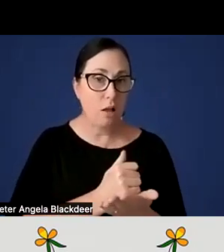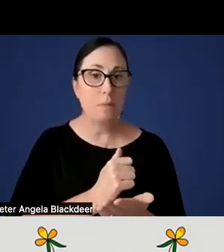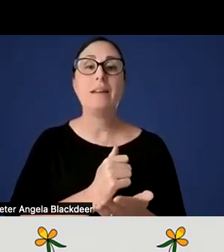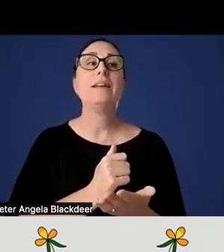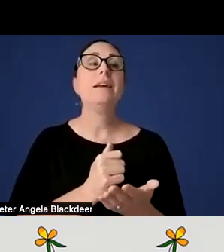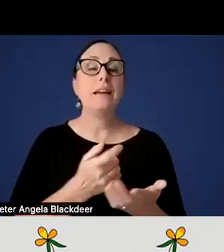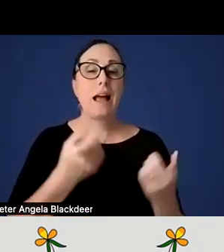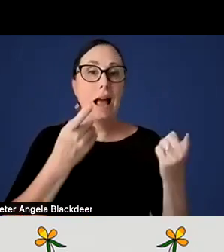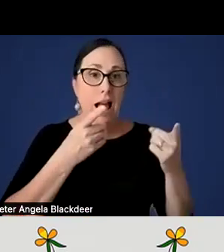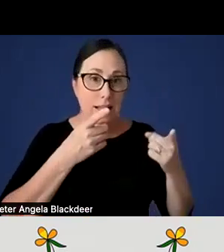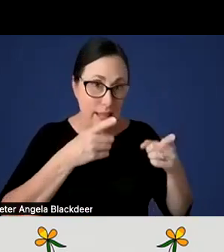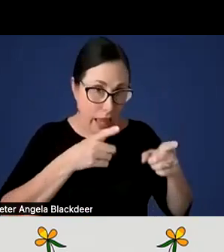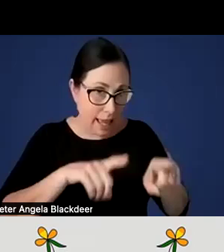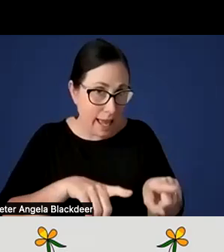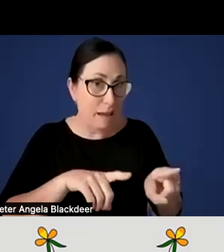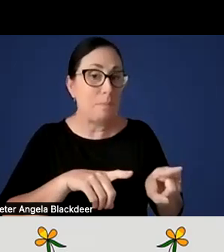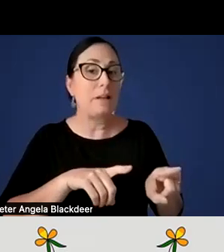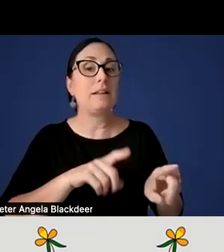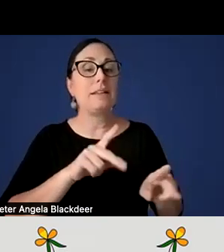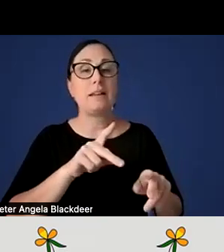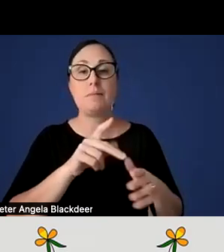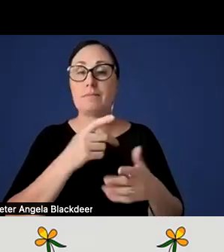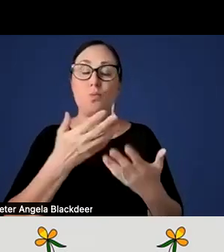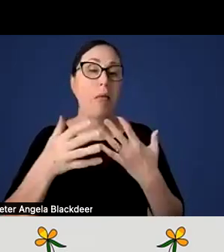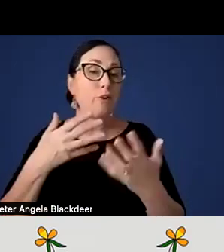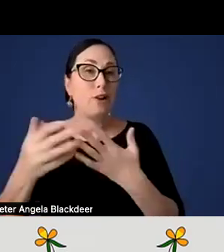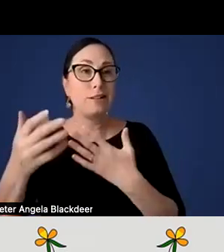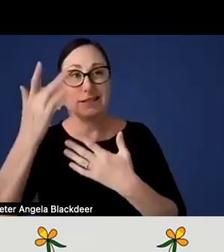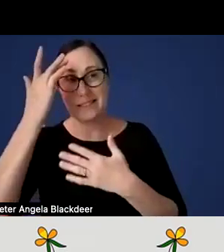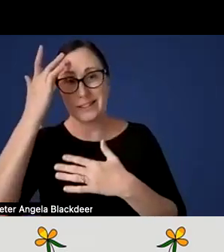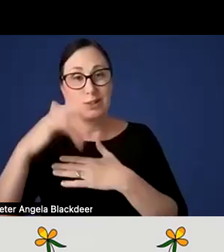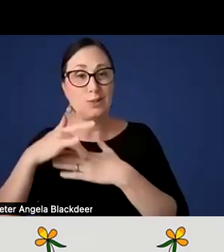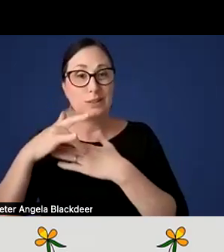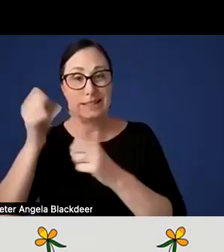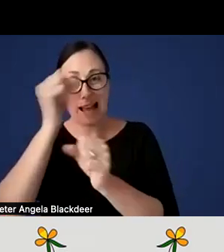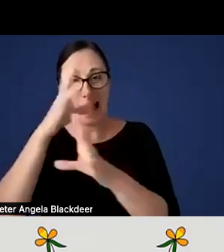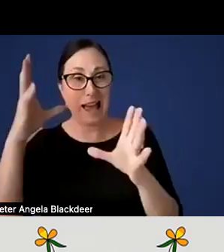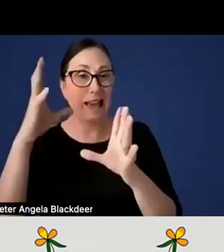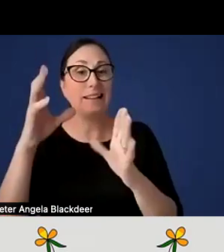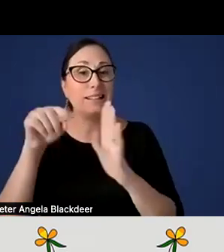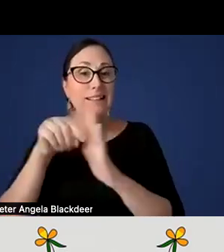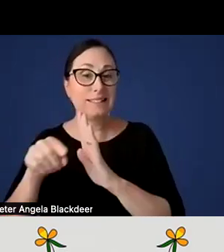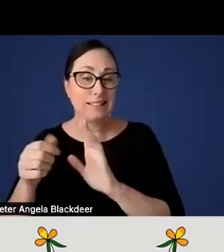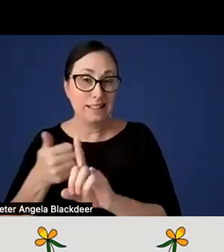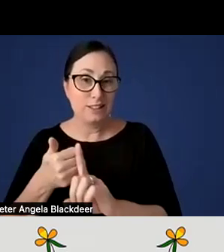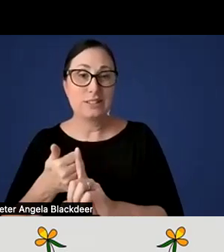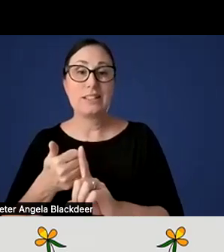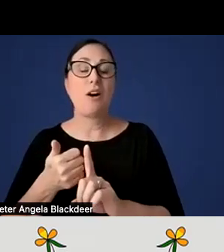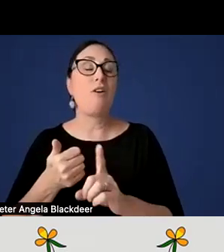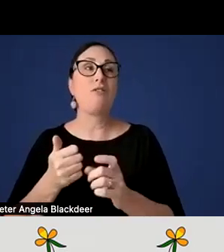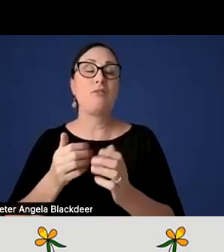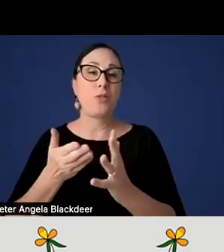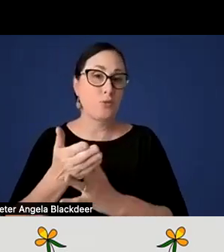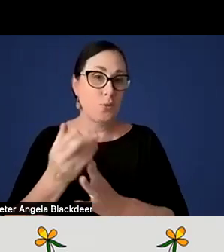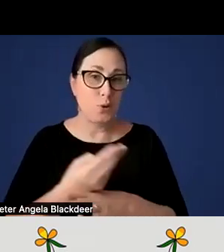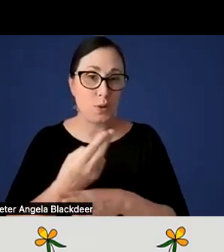life, whether through suicidal ideation, completion, or suicide by cop, law enforcement assisted suicide. So in